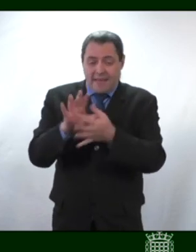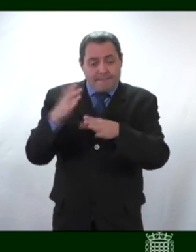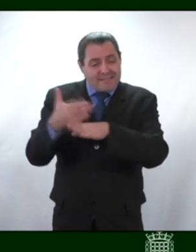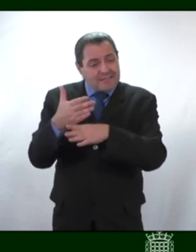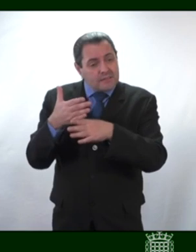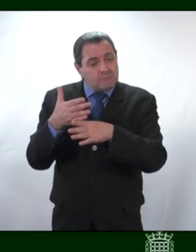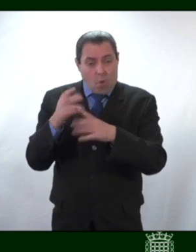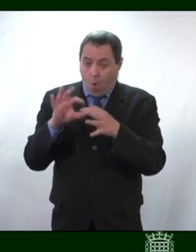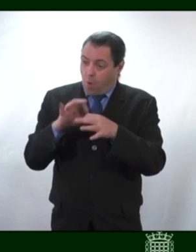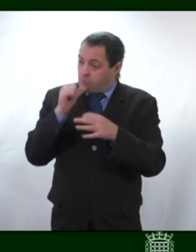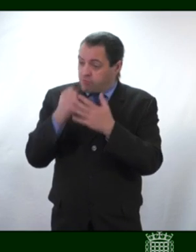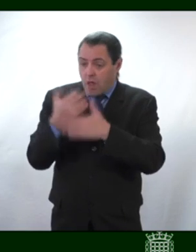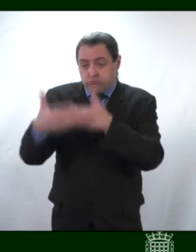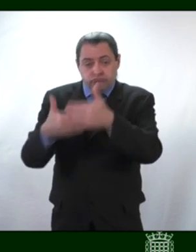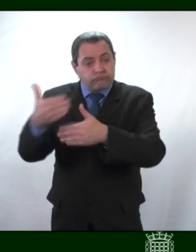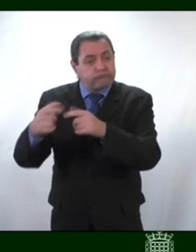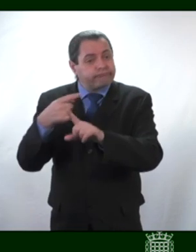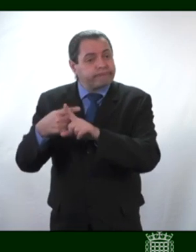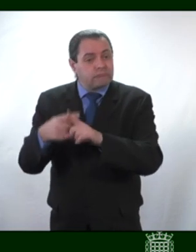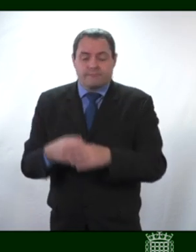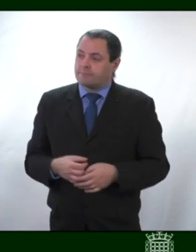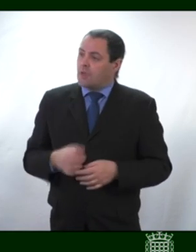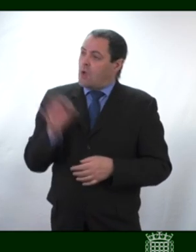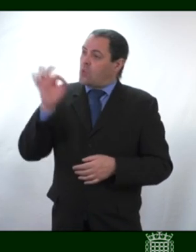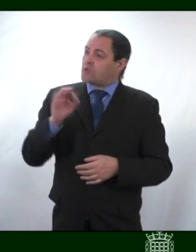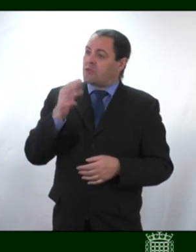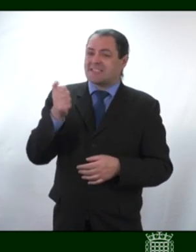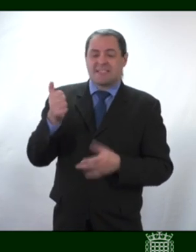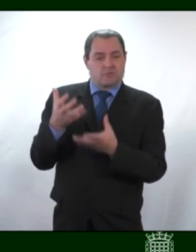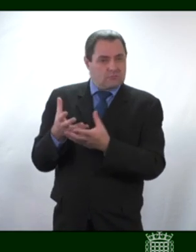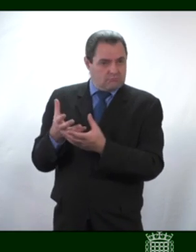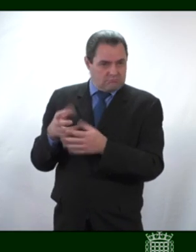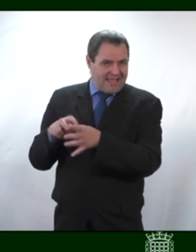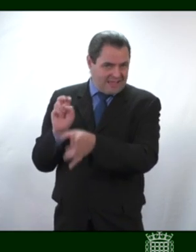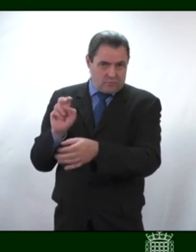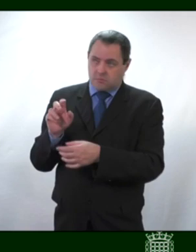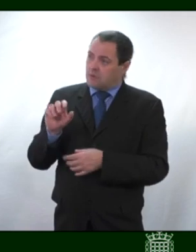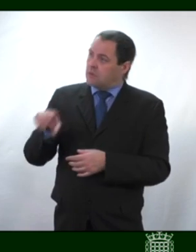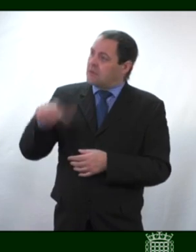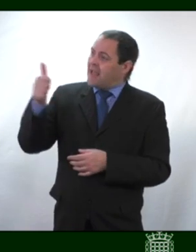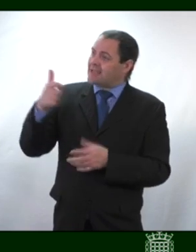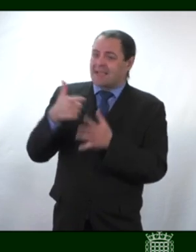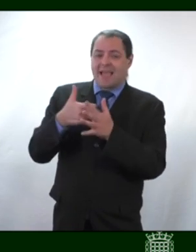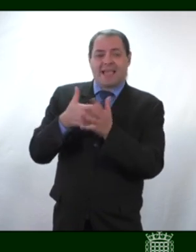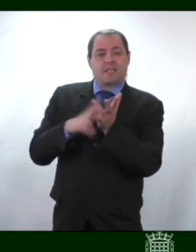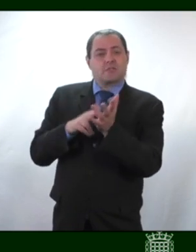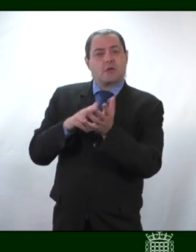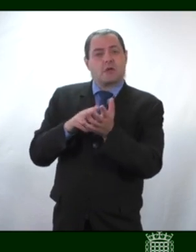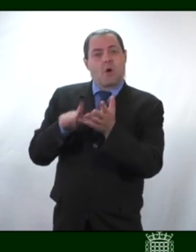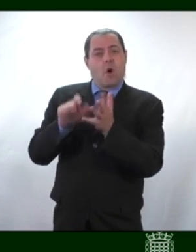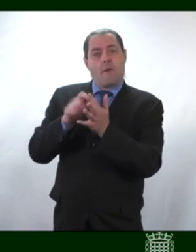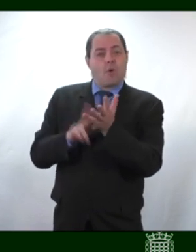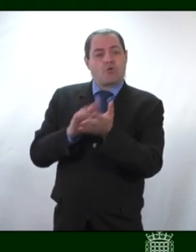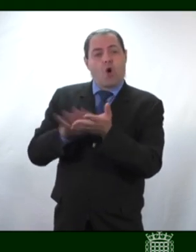some progress. 36 withdrawn, so we'll go up to Kingston upon Hull with Dame Dinah Johnson. Dinah. Thank you,